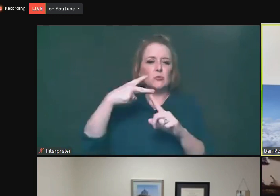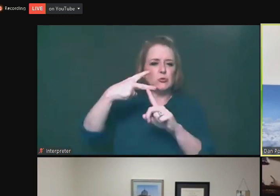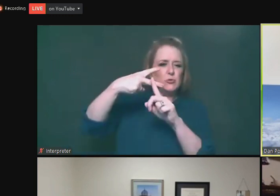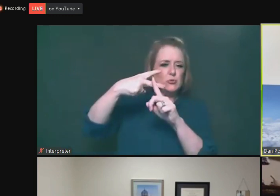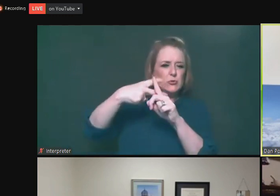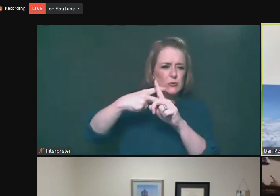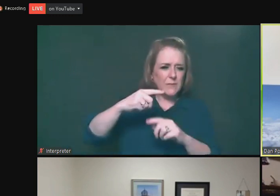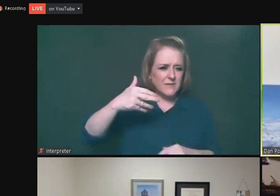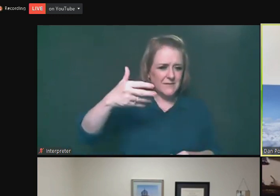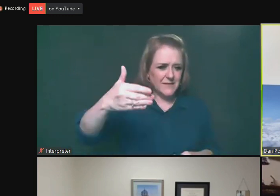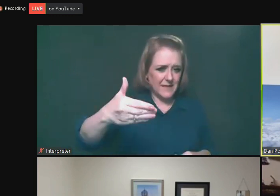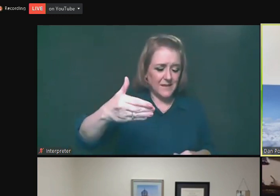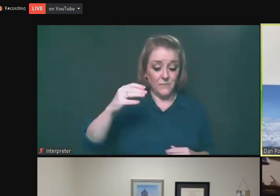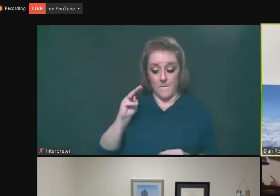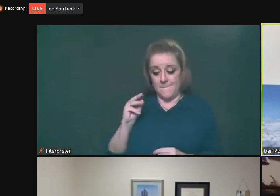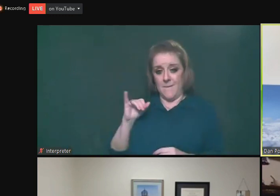roughly.